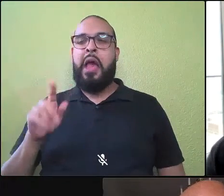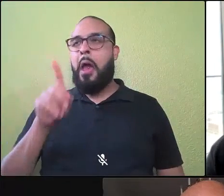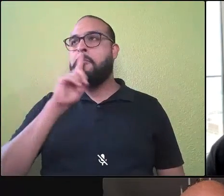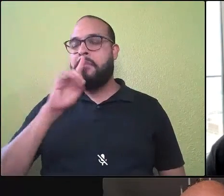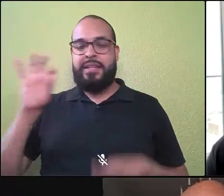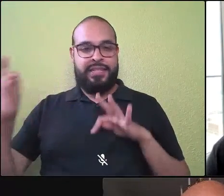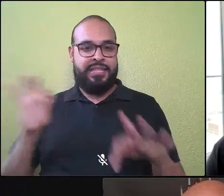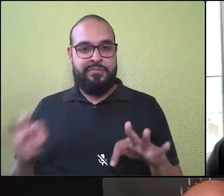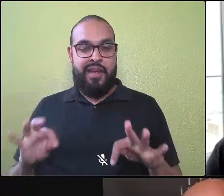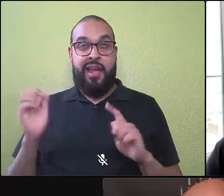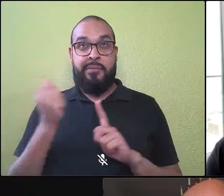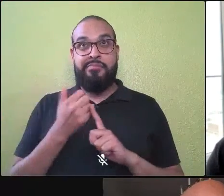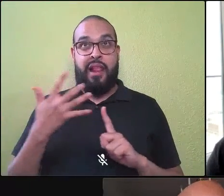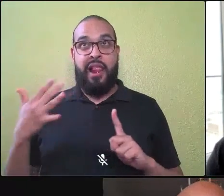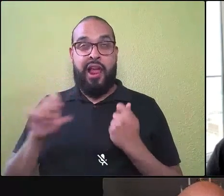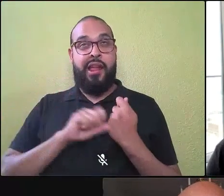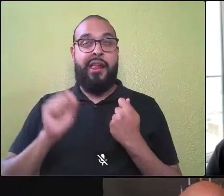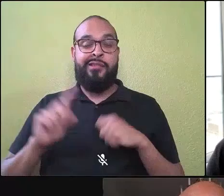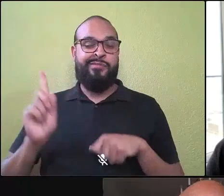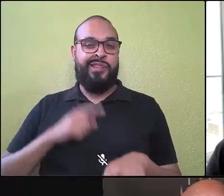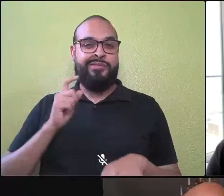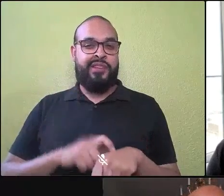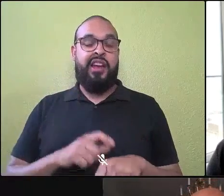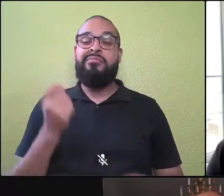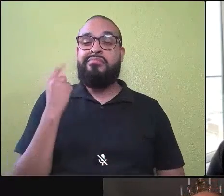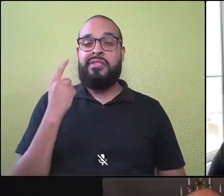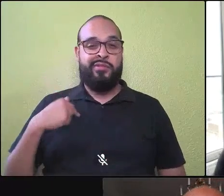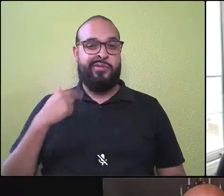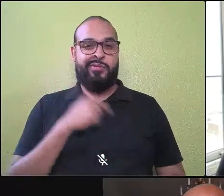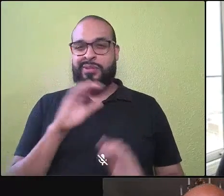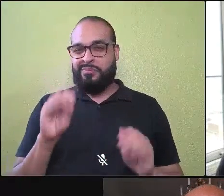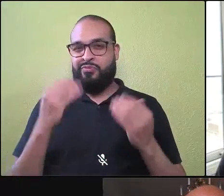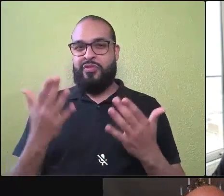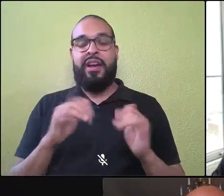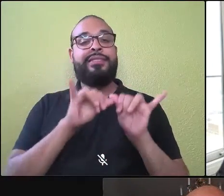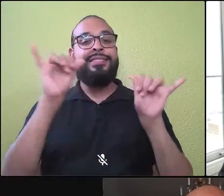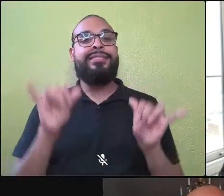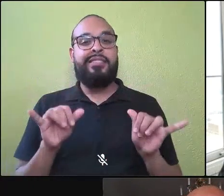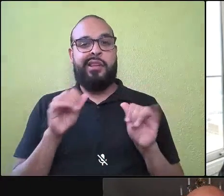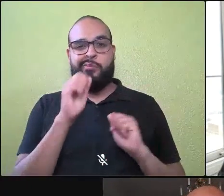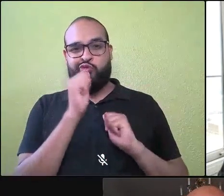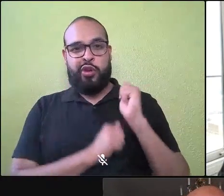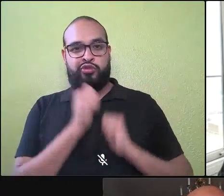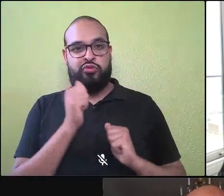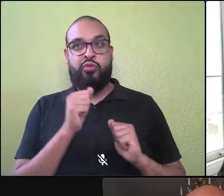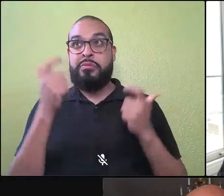could take a while, but we provide the infrastructure to many of the biggest tech